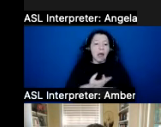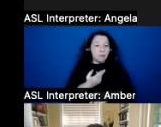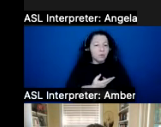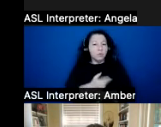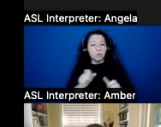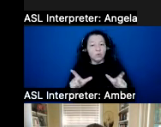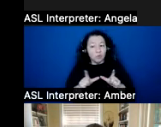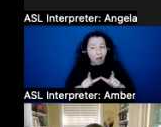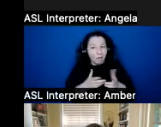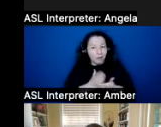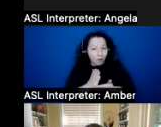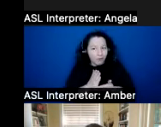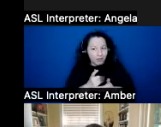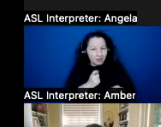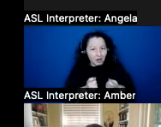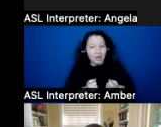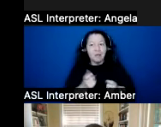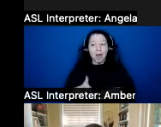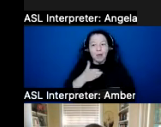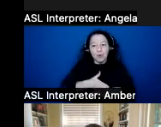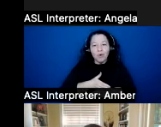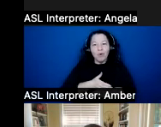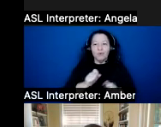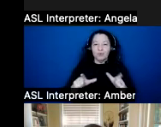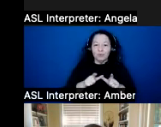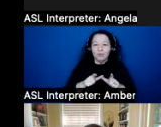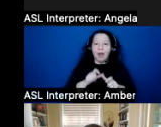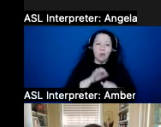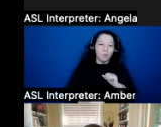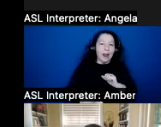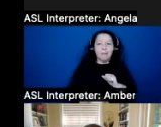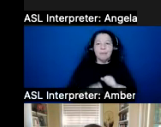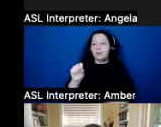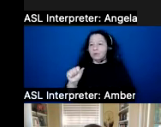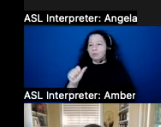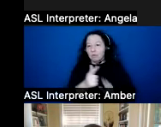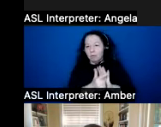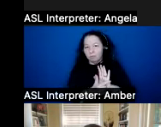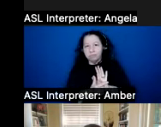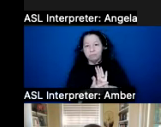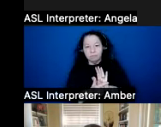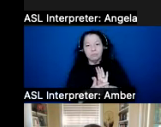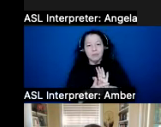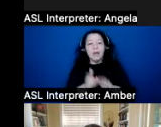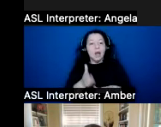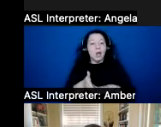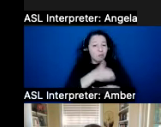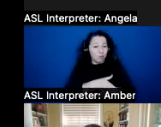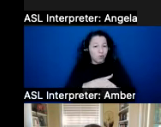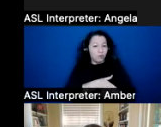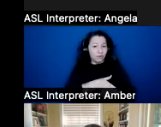tribal sovereignty by improving those tribal rape laws, tribal sexual assault laws, and then improving case